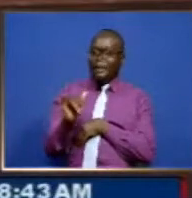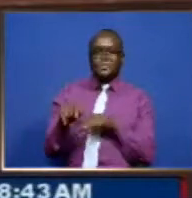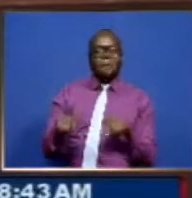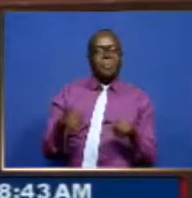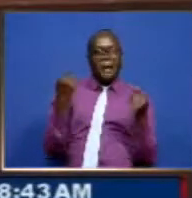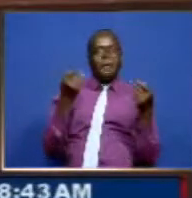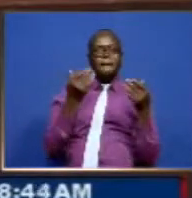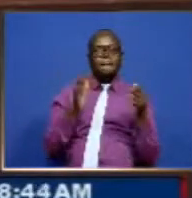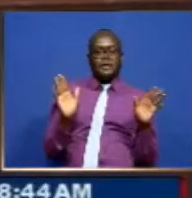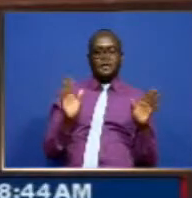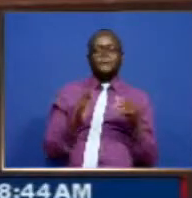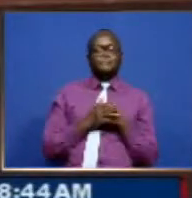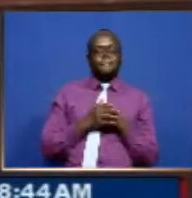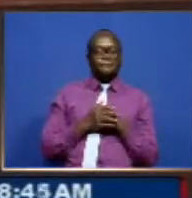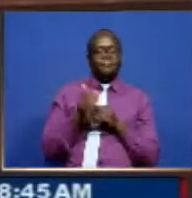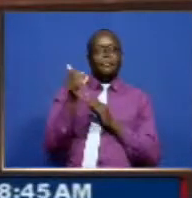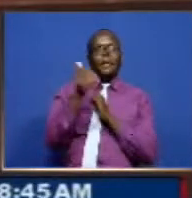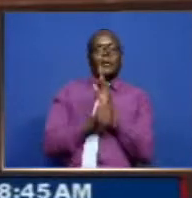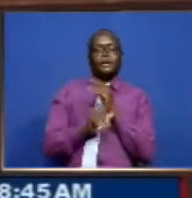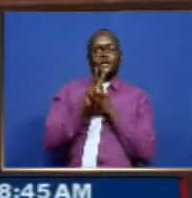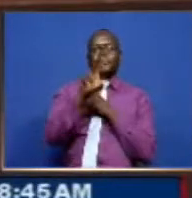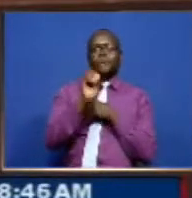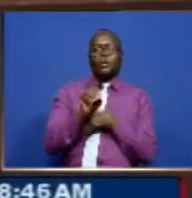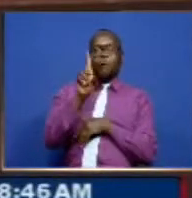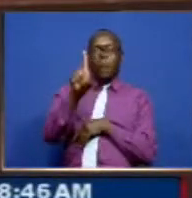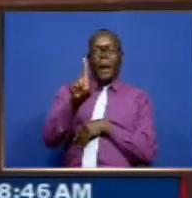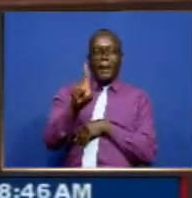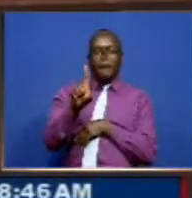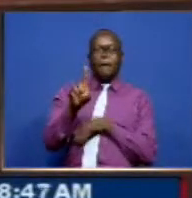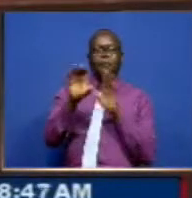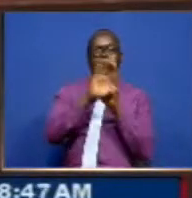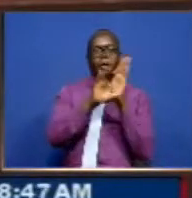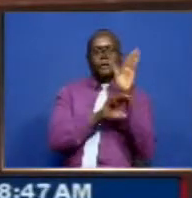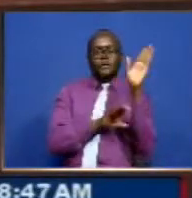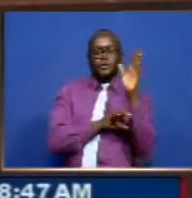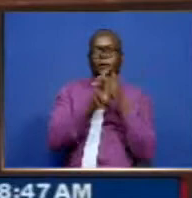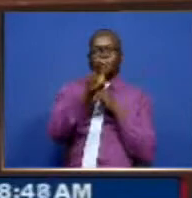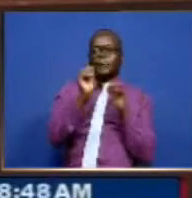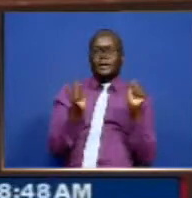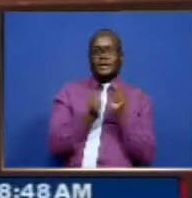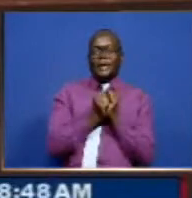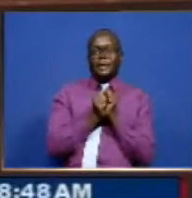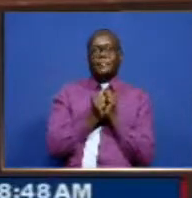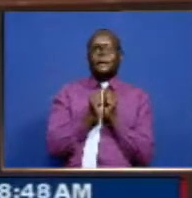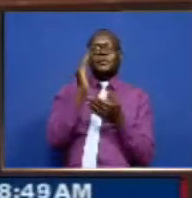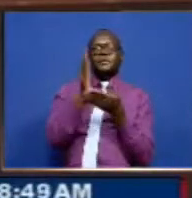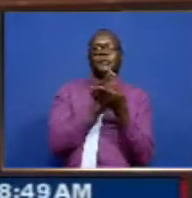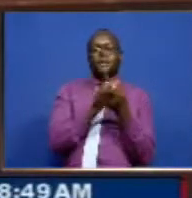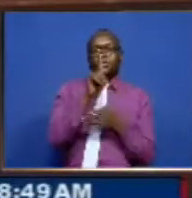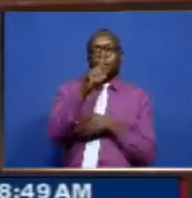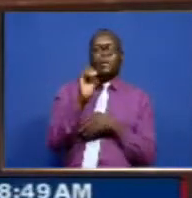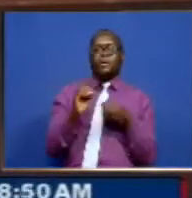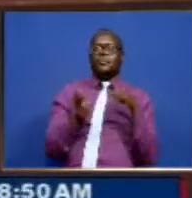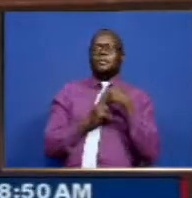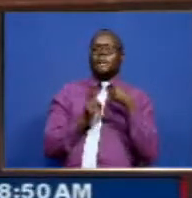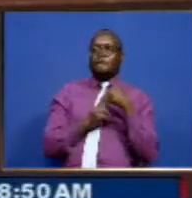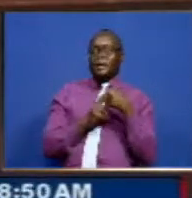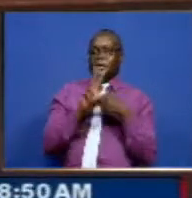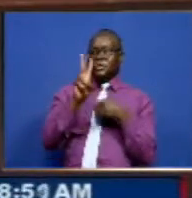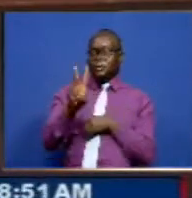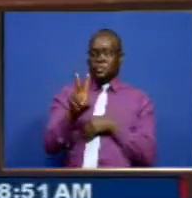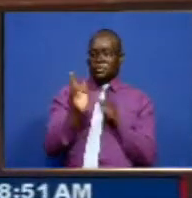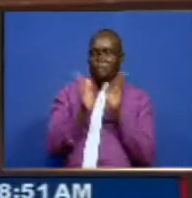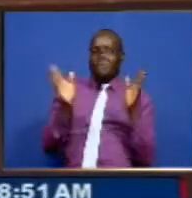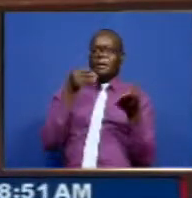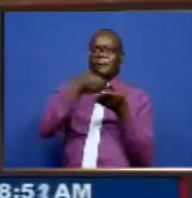violating Article 201E of the Constitution 2010 and Section 107(2) of the